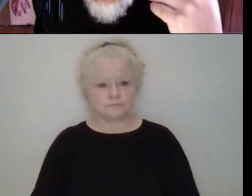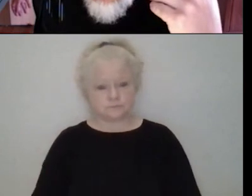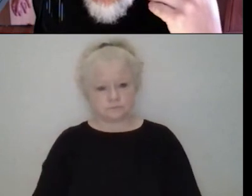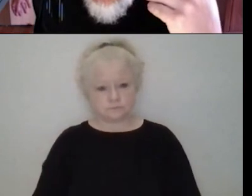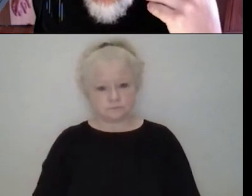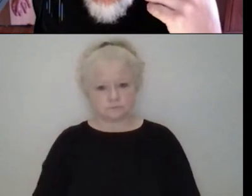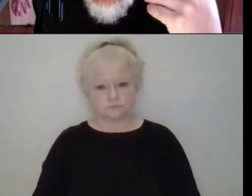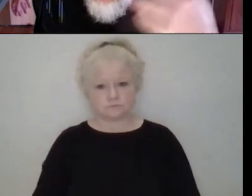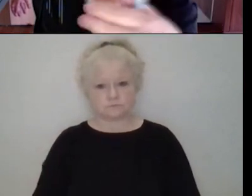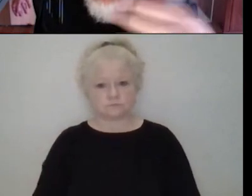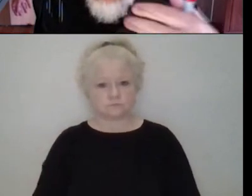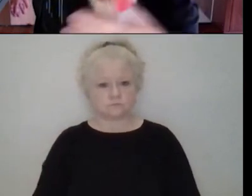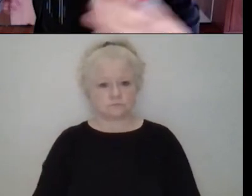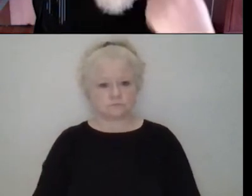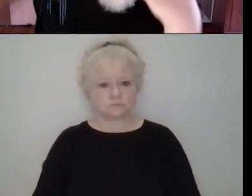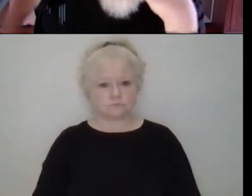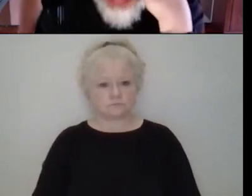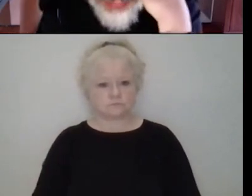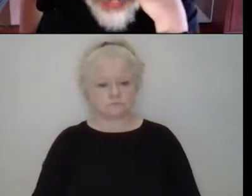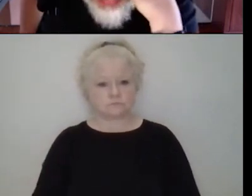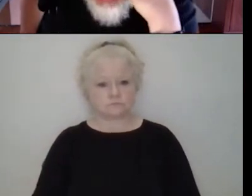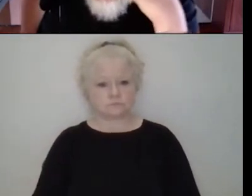a high relief.